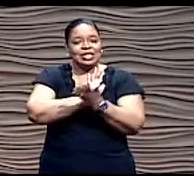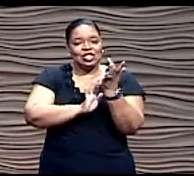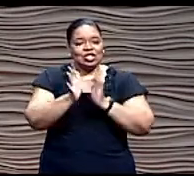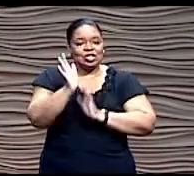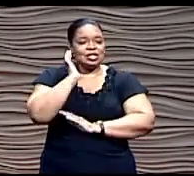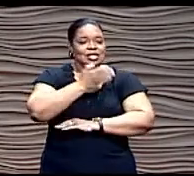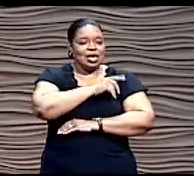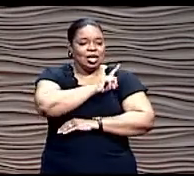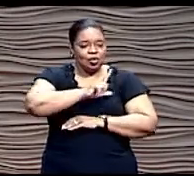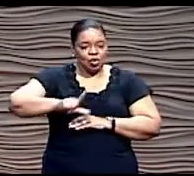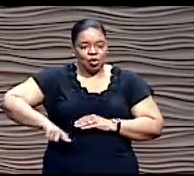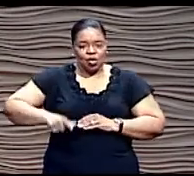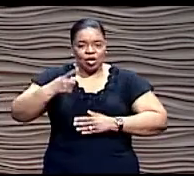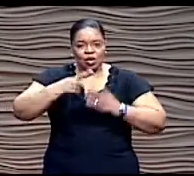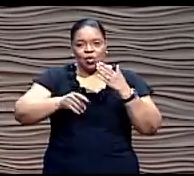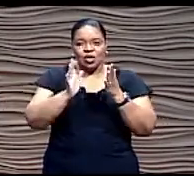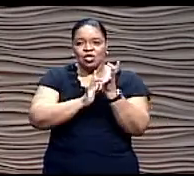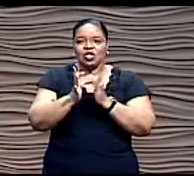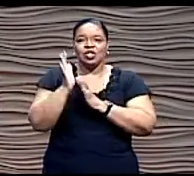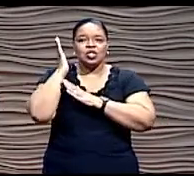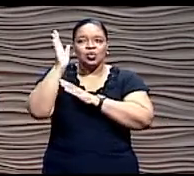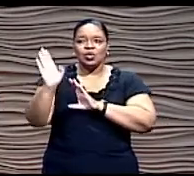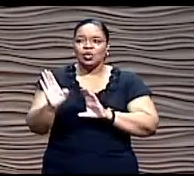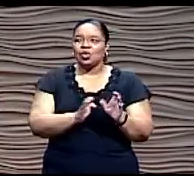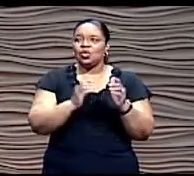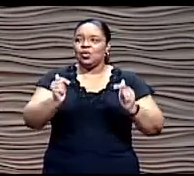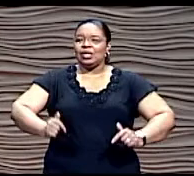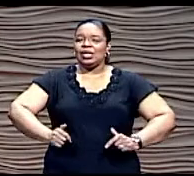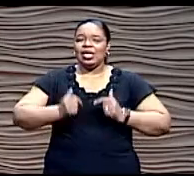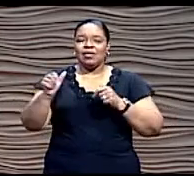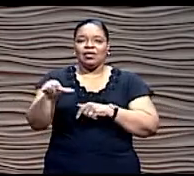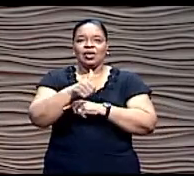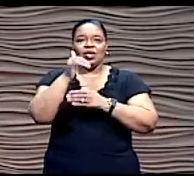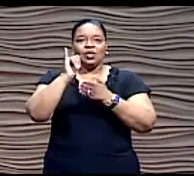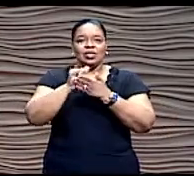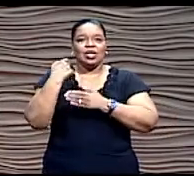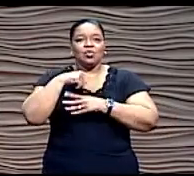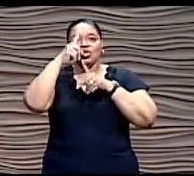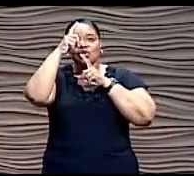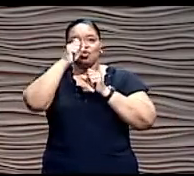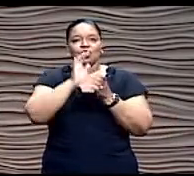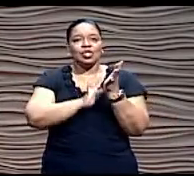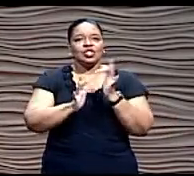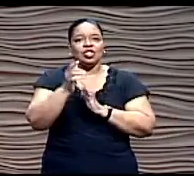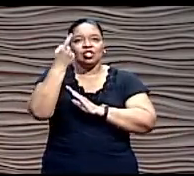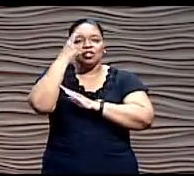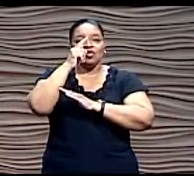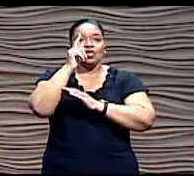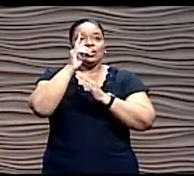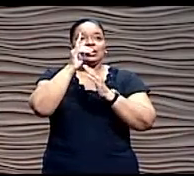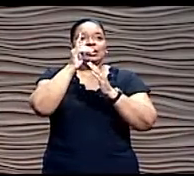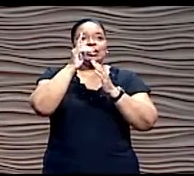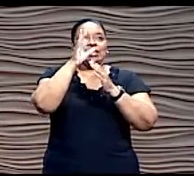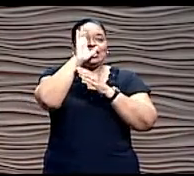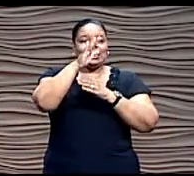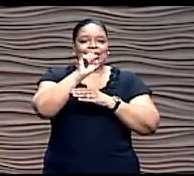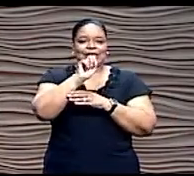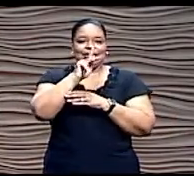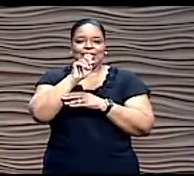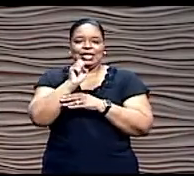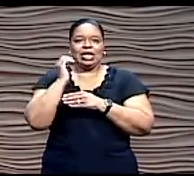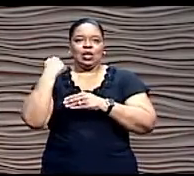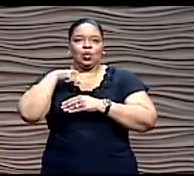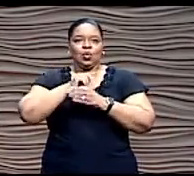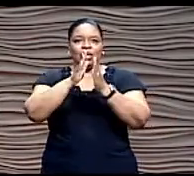Lord, and what he will do in the life of others that will trust him. In Jesus' name and for his sake we pray. And all